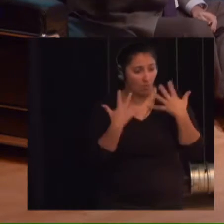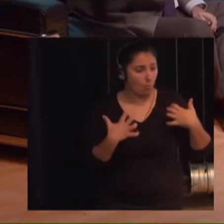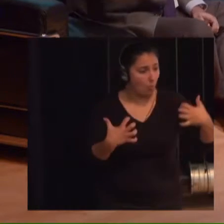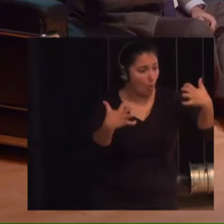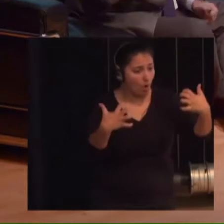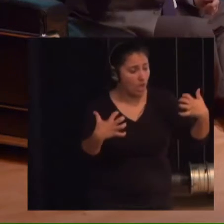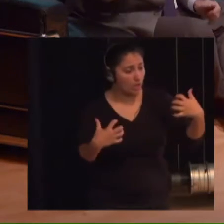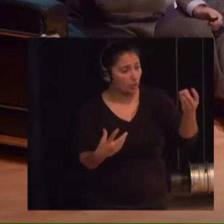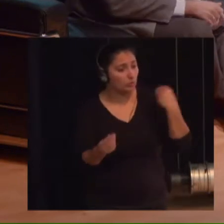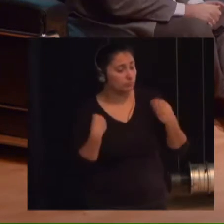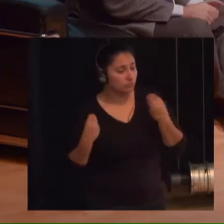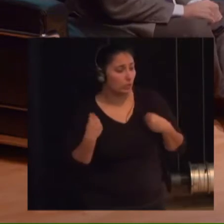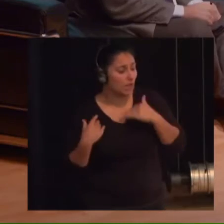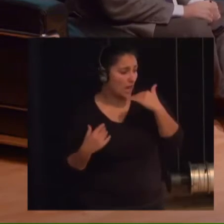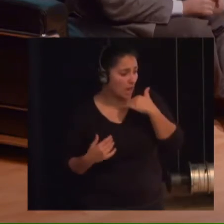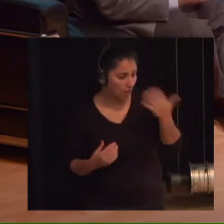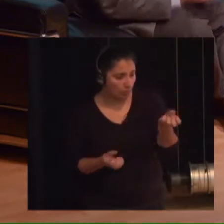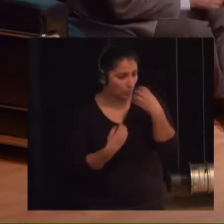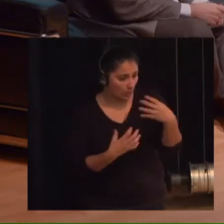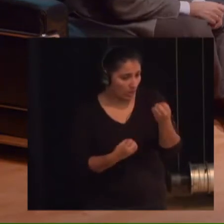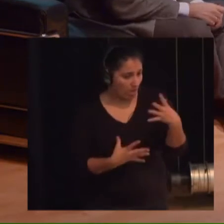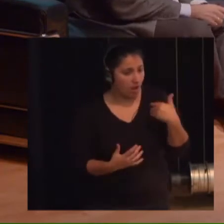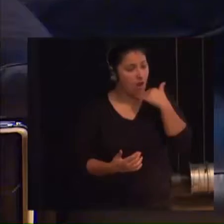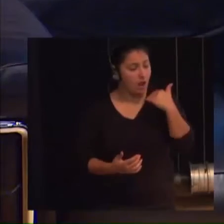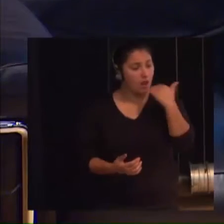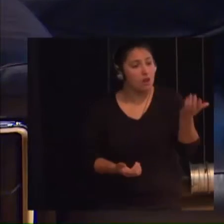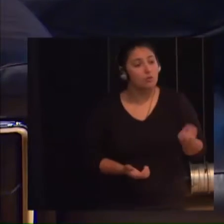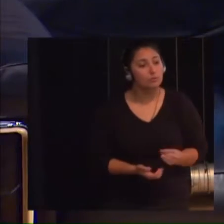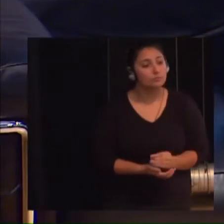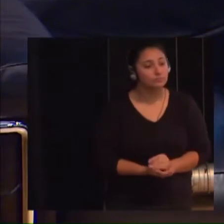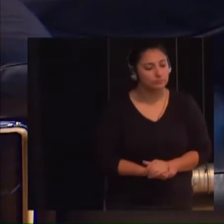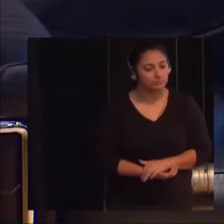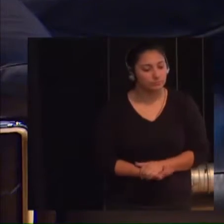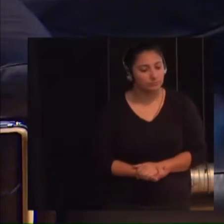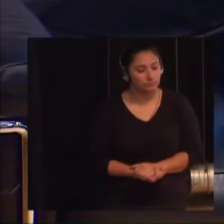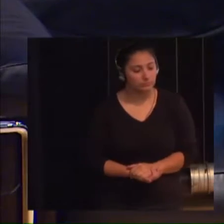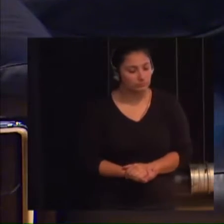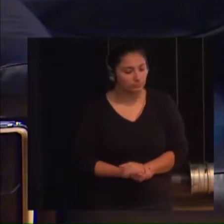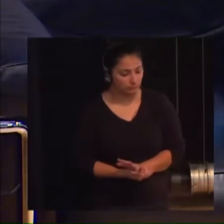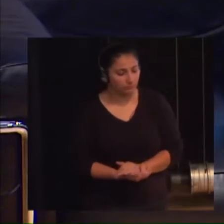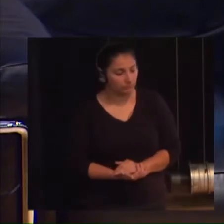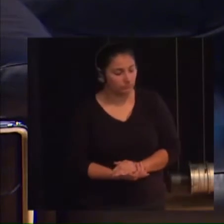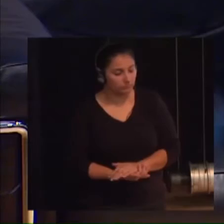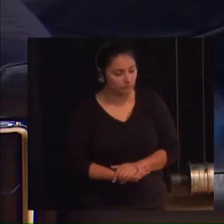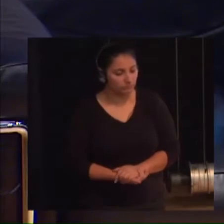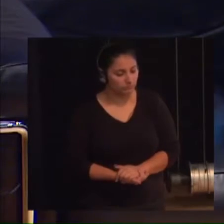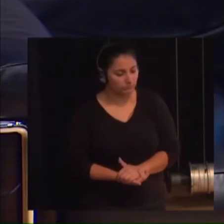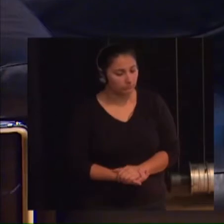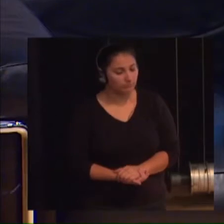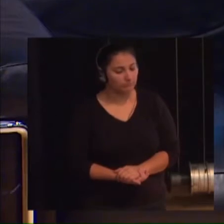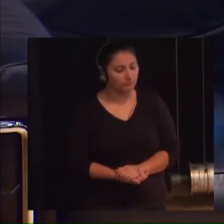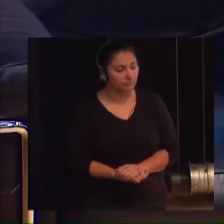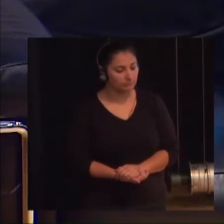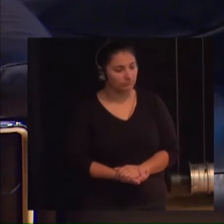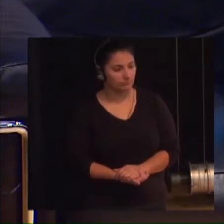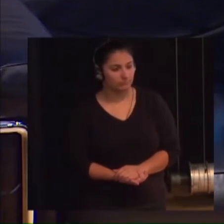hay comentarios. Bueno, tienen los casos, ¿no? Si hay comentarios o preguntas que quieren hacer, anímense. Yo sé que hay gente en el público que